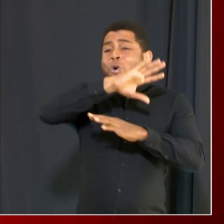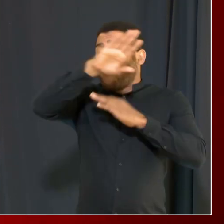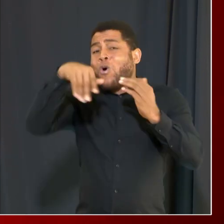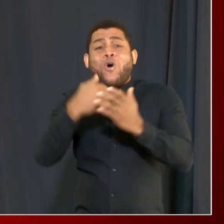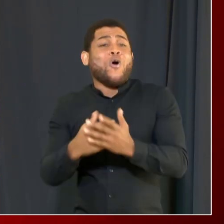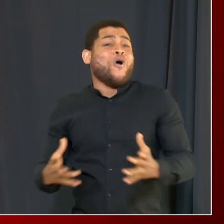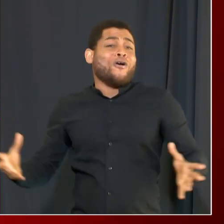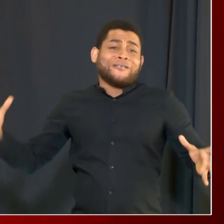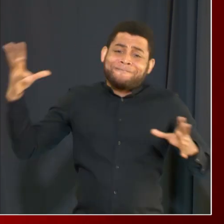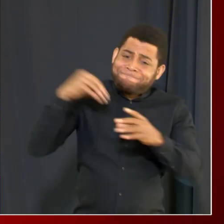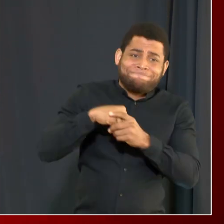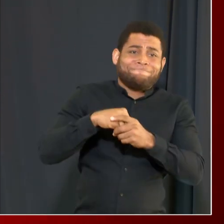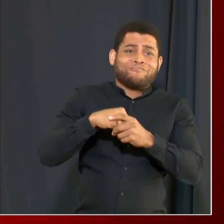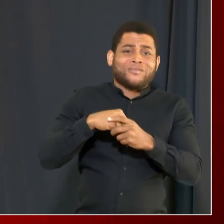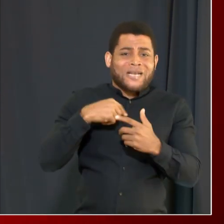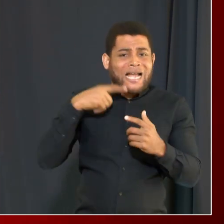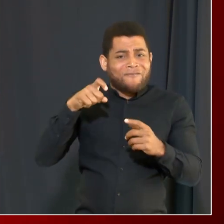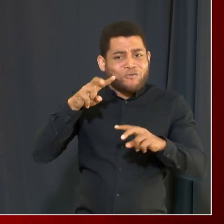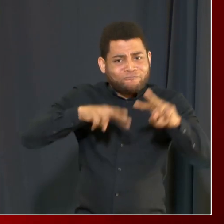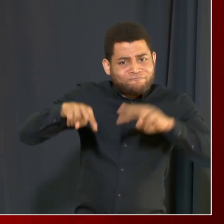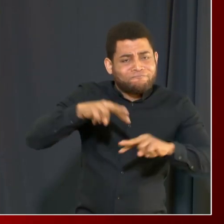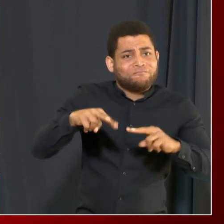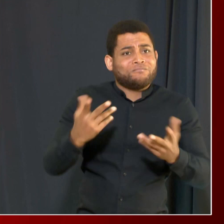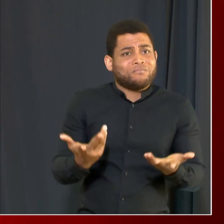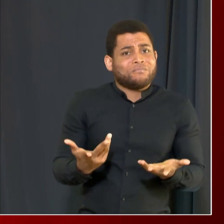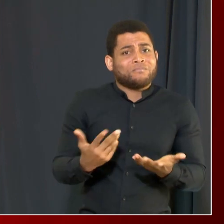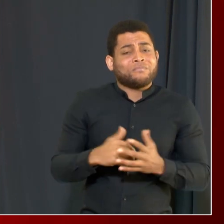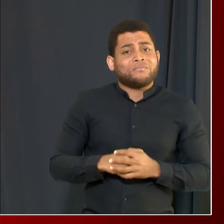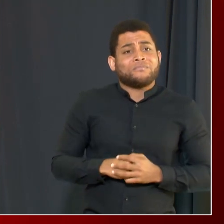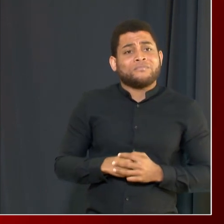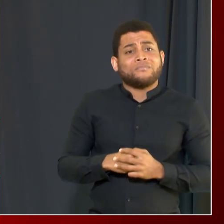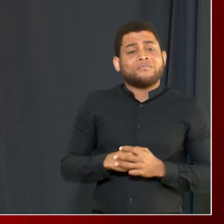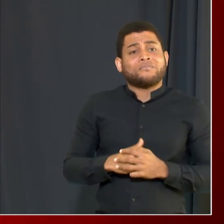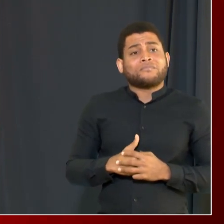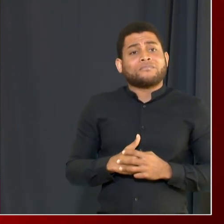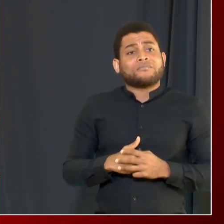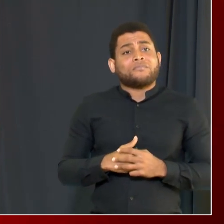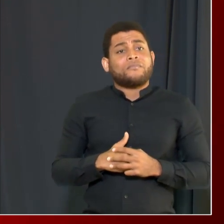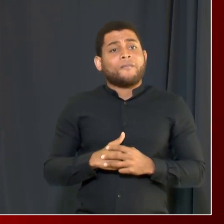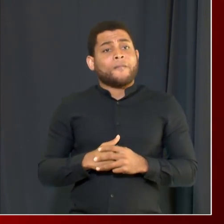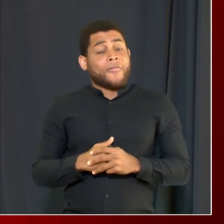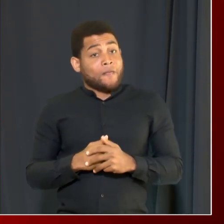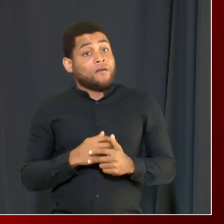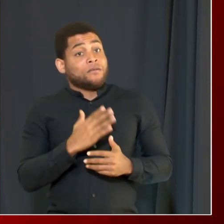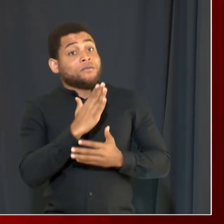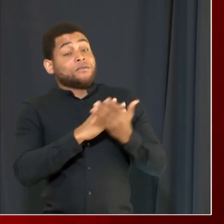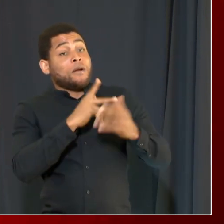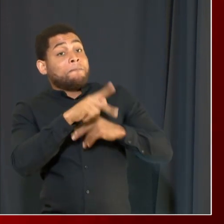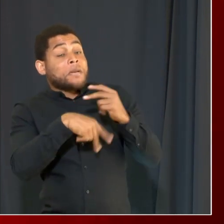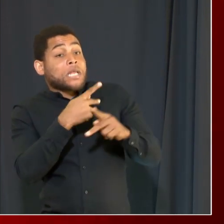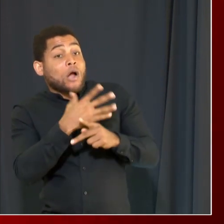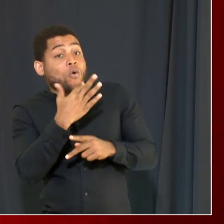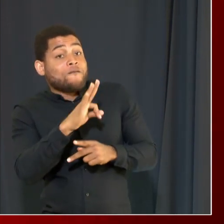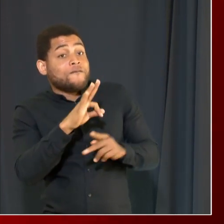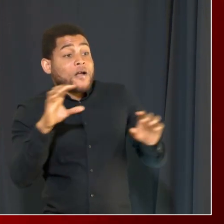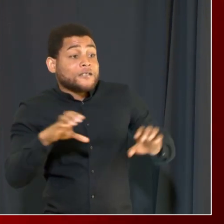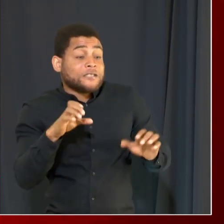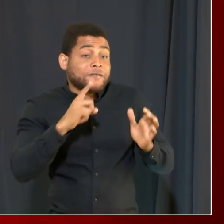before I give that kind of declarative statement. And then just along the same line, is there some type of an after-action